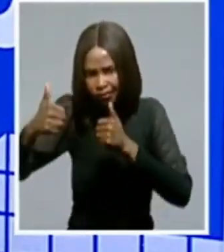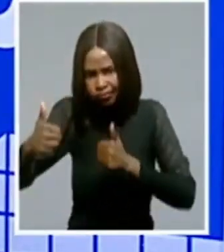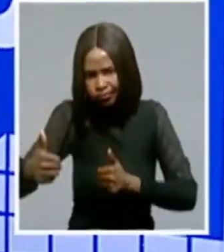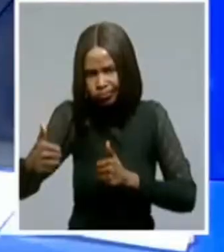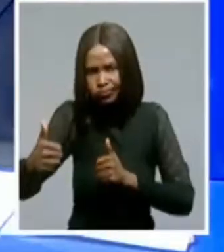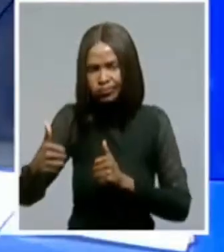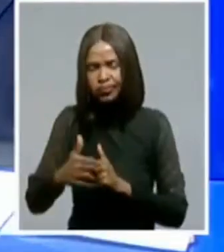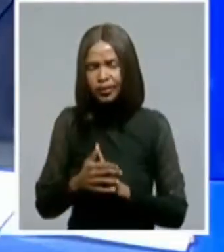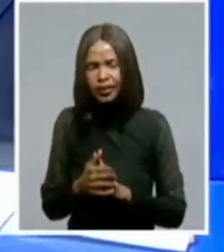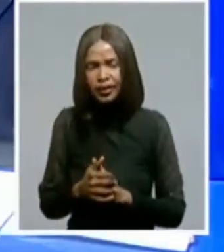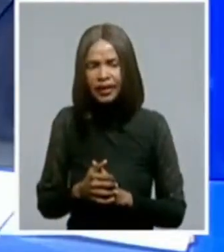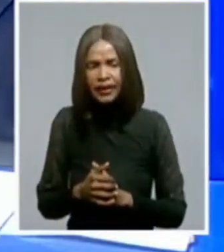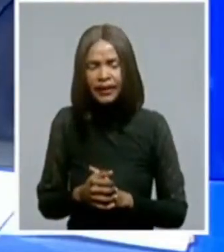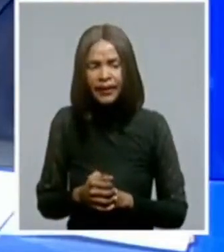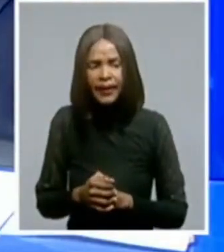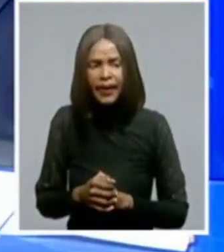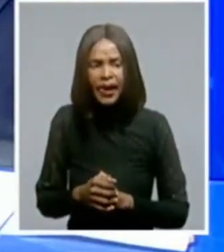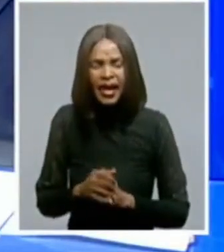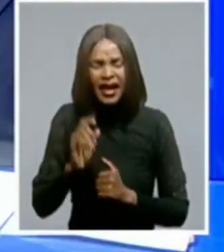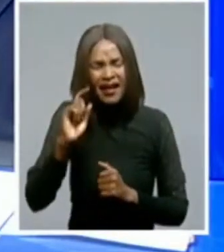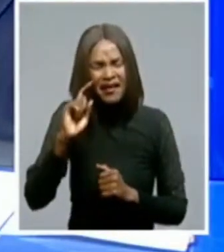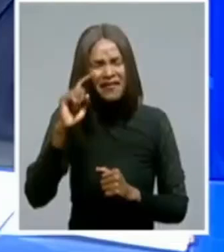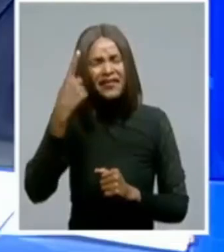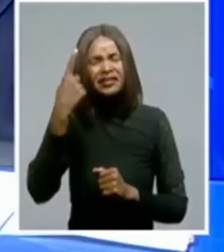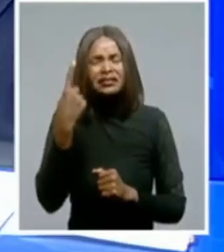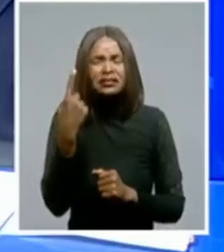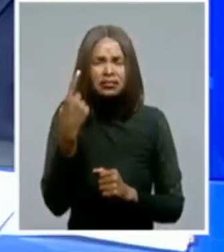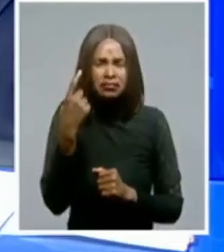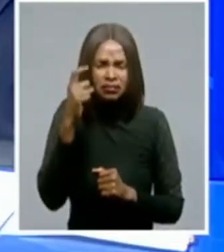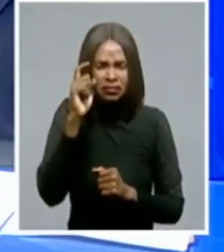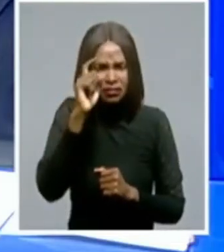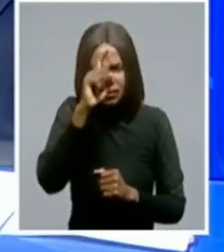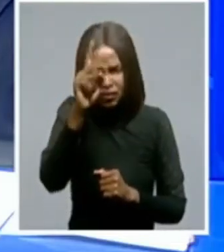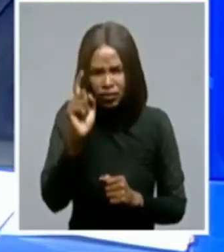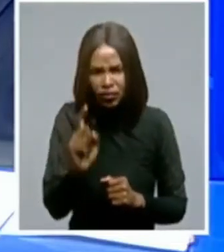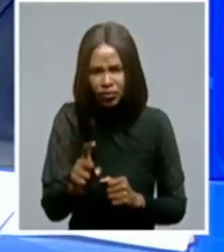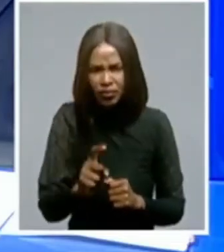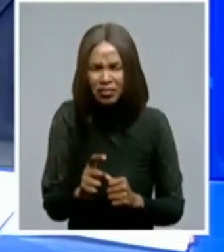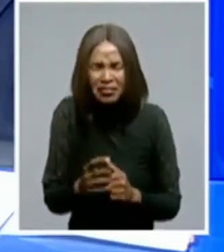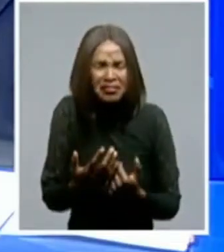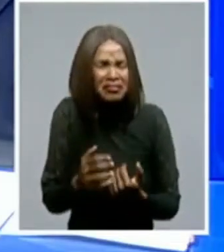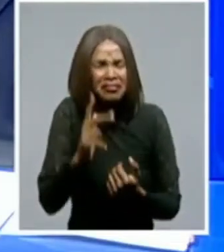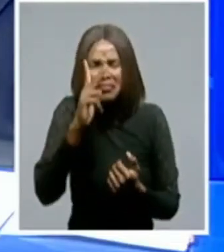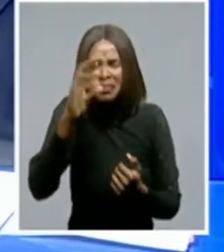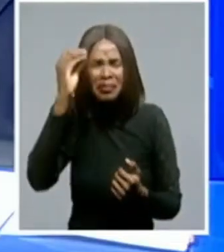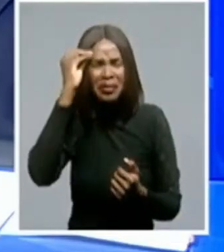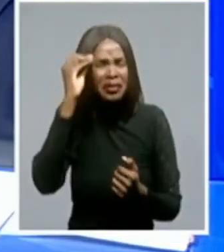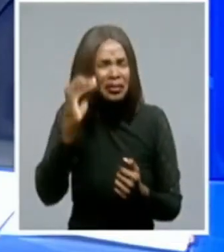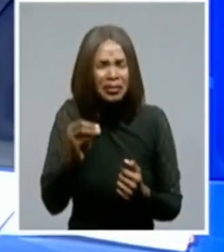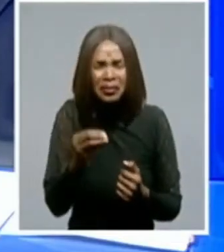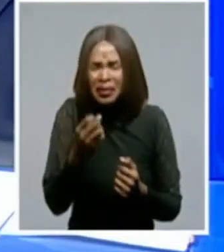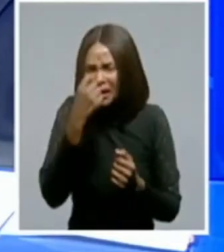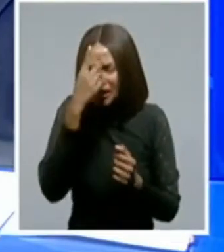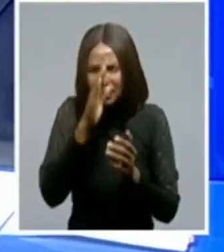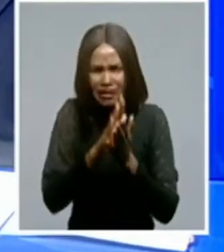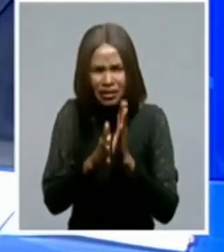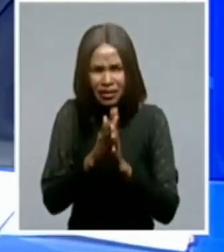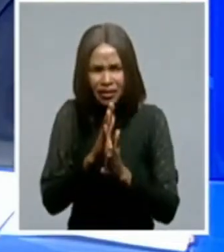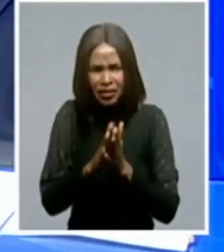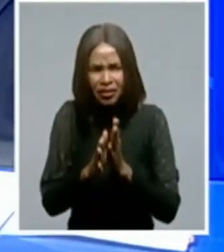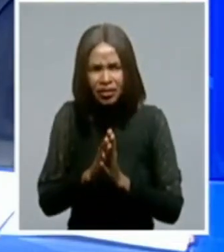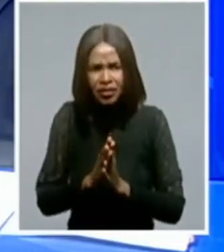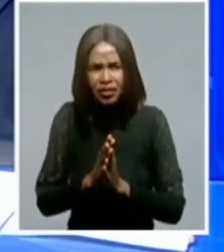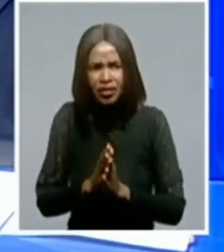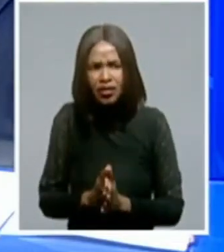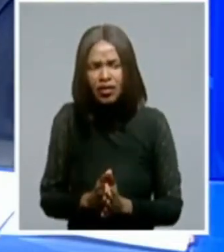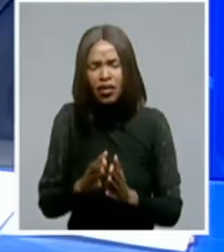Now, Ms. Gustavo, first of all, briefly, just in layman's language or layman's terms, what is the Greenfield Foreign